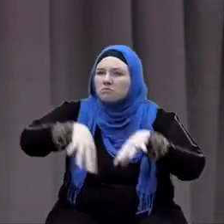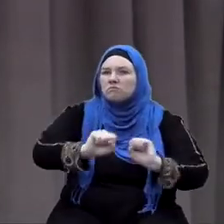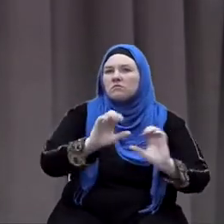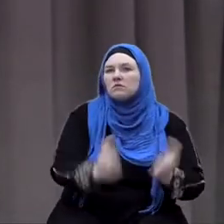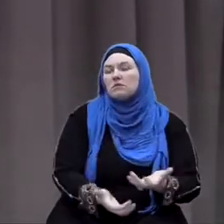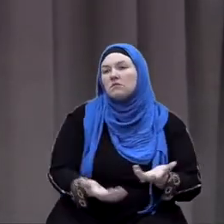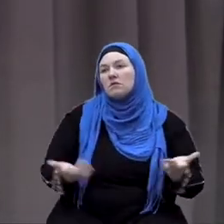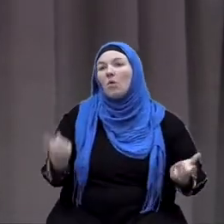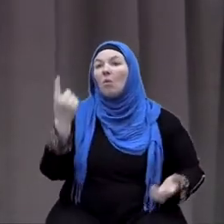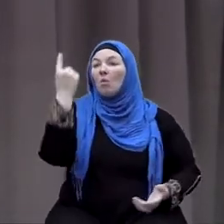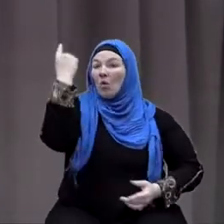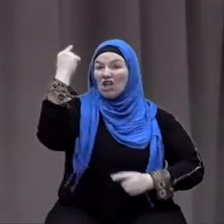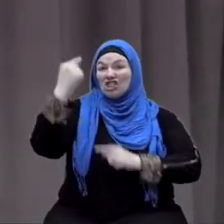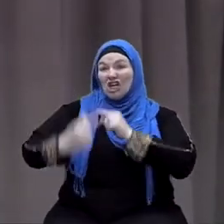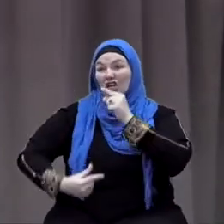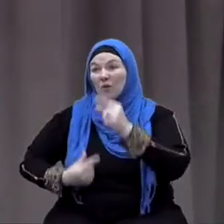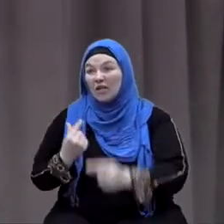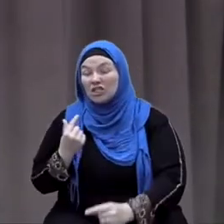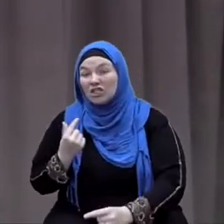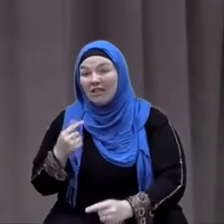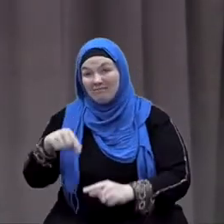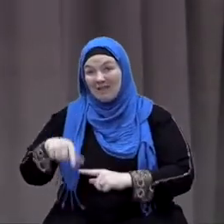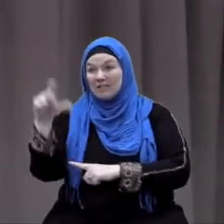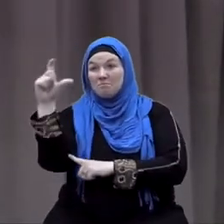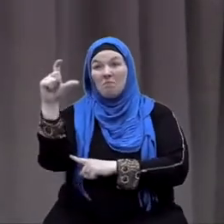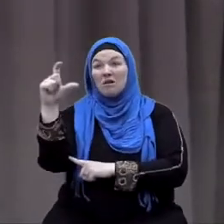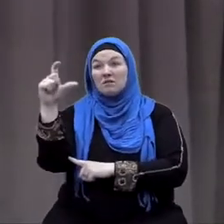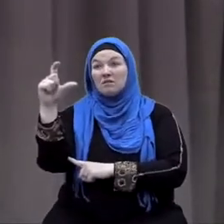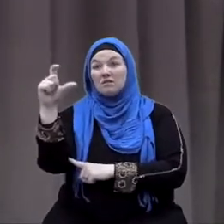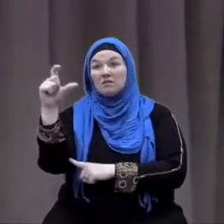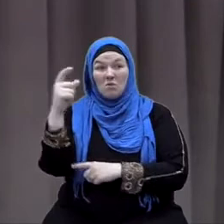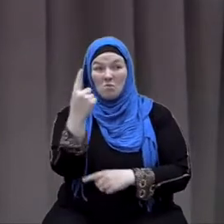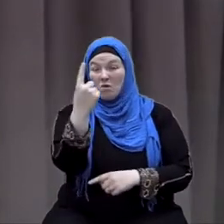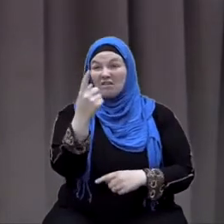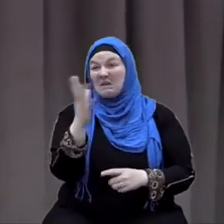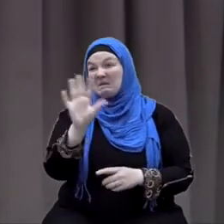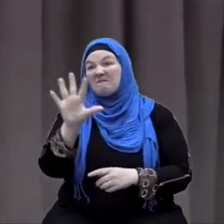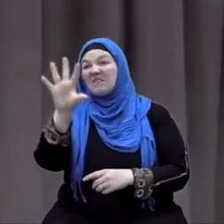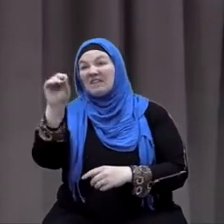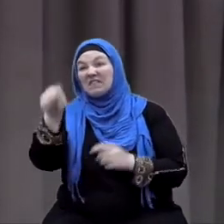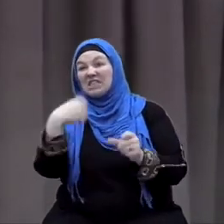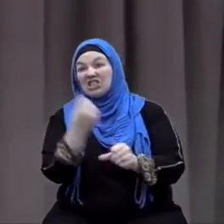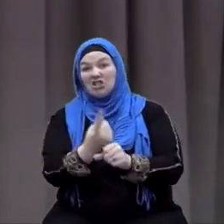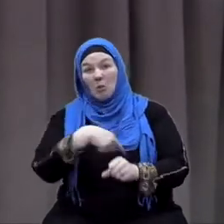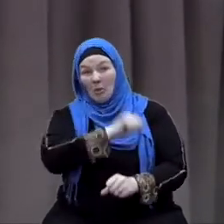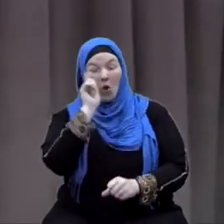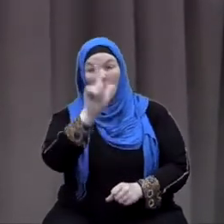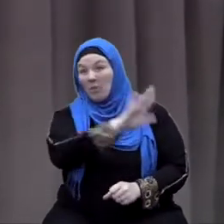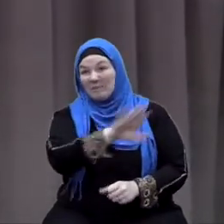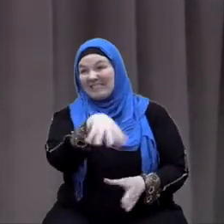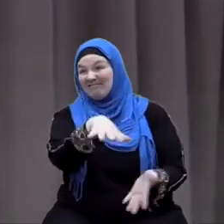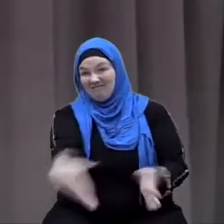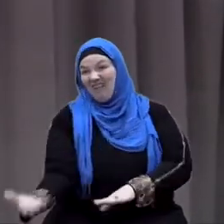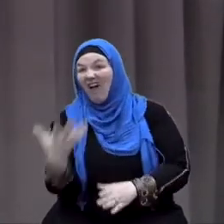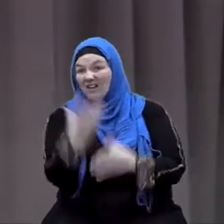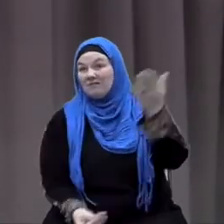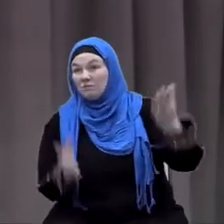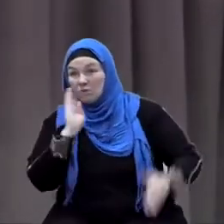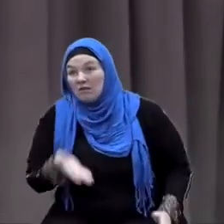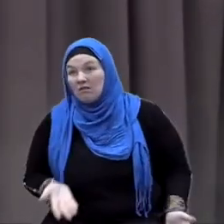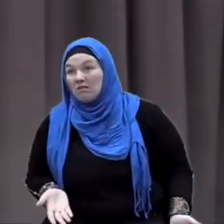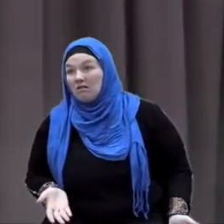one generation, this mosque will not have any one of us here. Who's next? Who's coming after